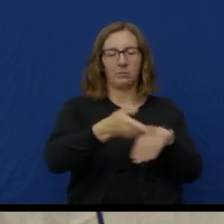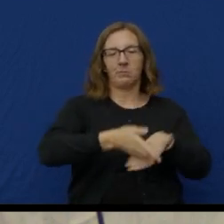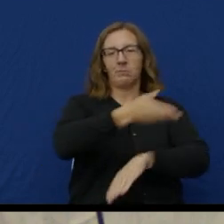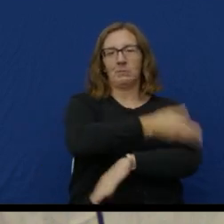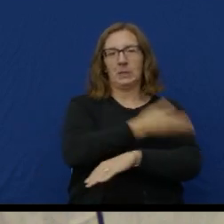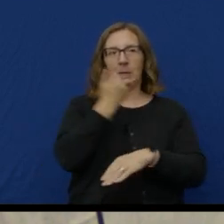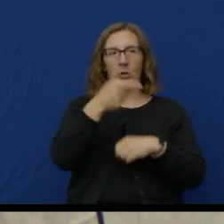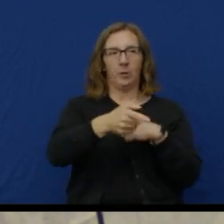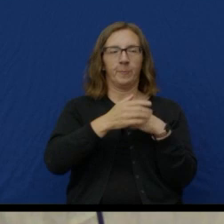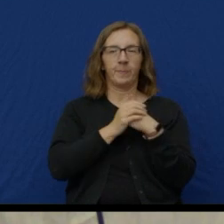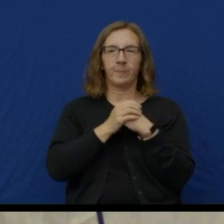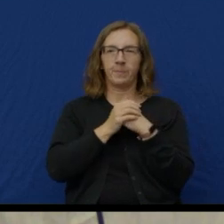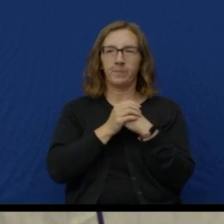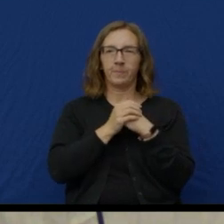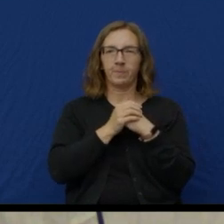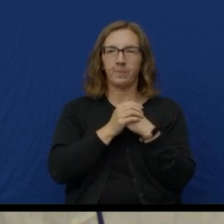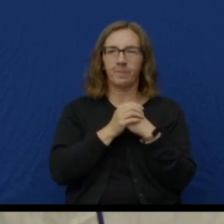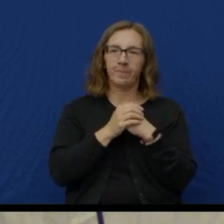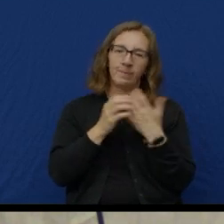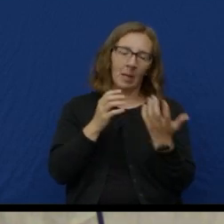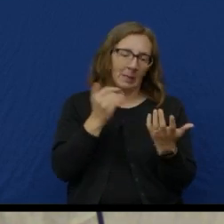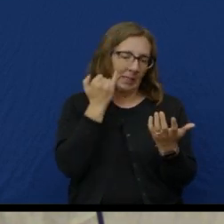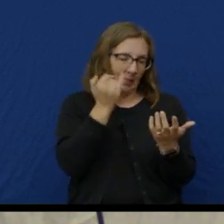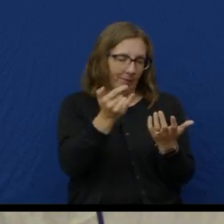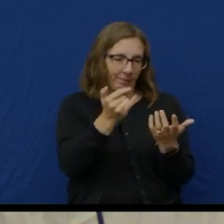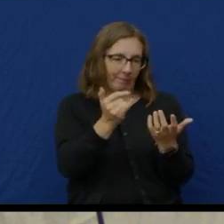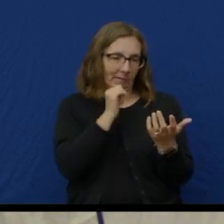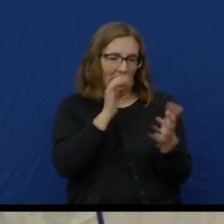some things that are no longer necessary.